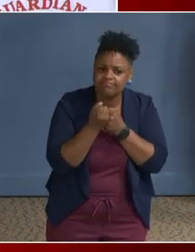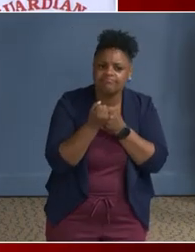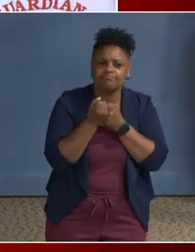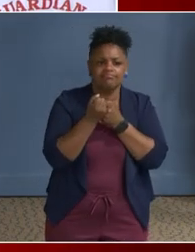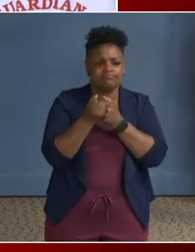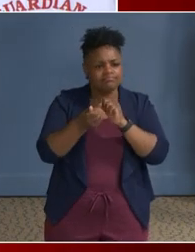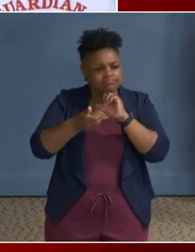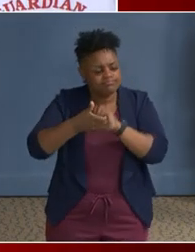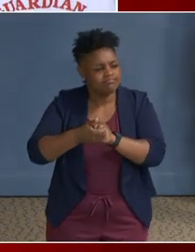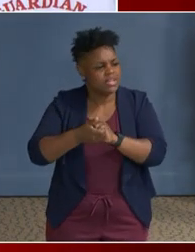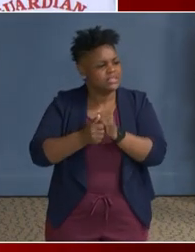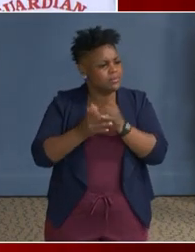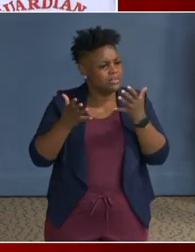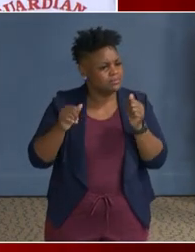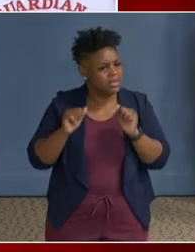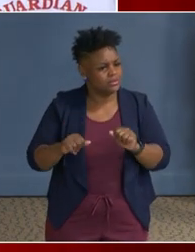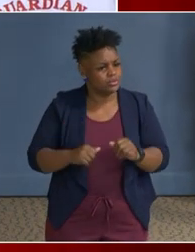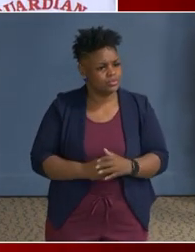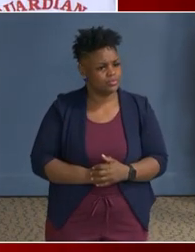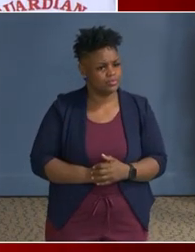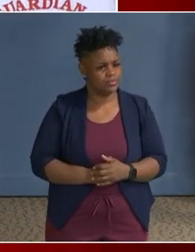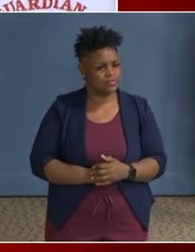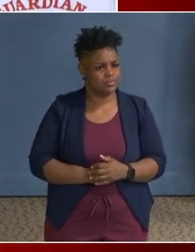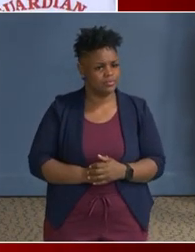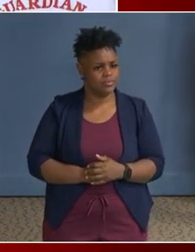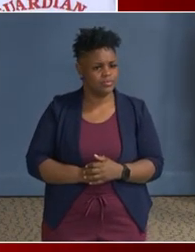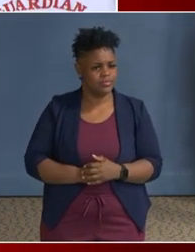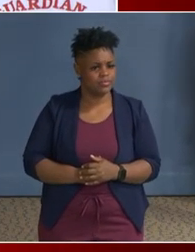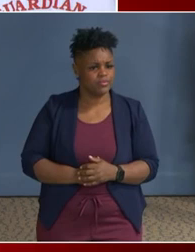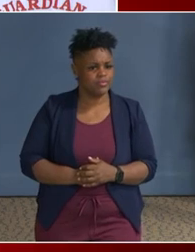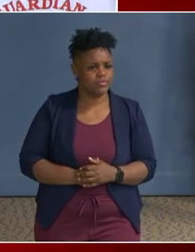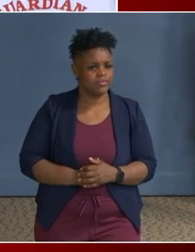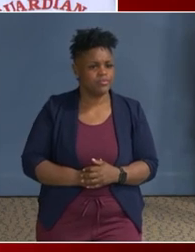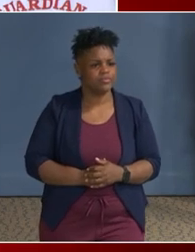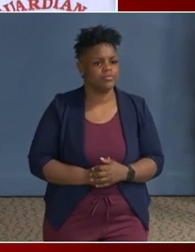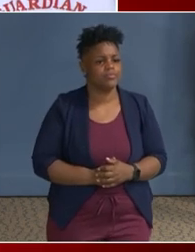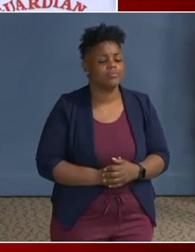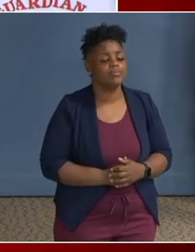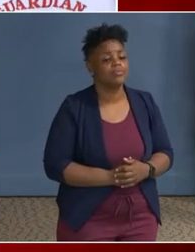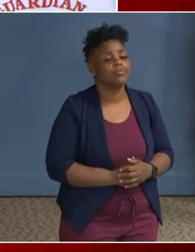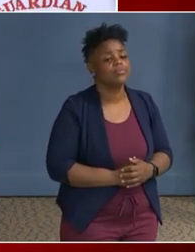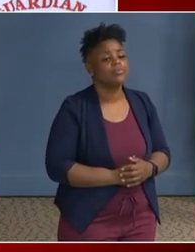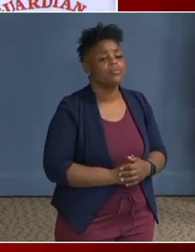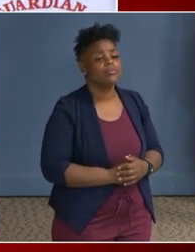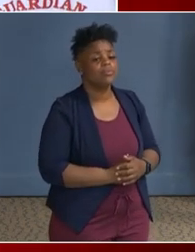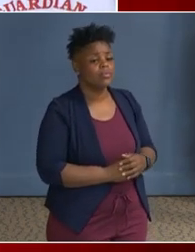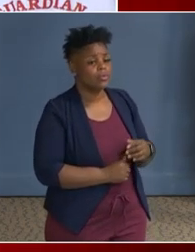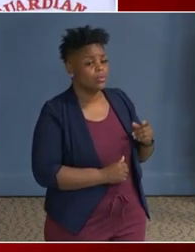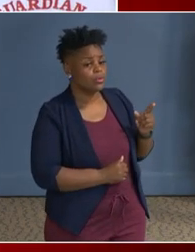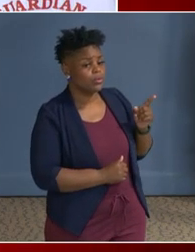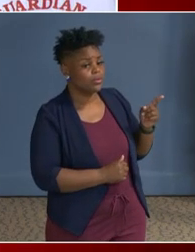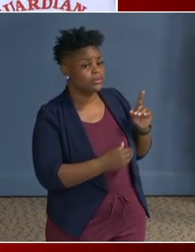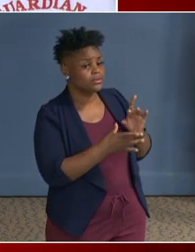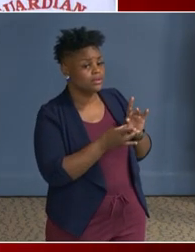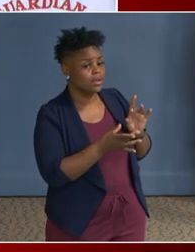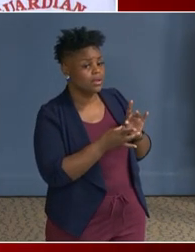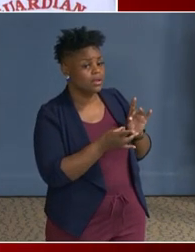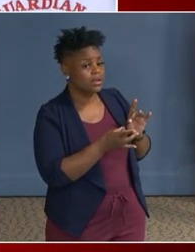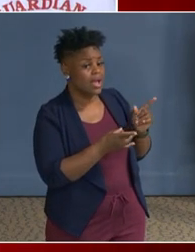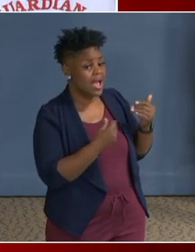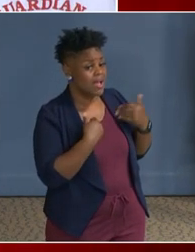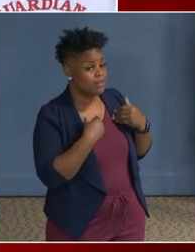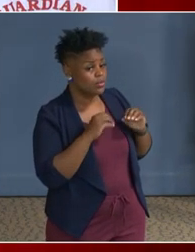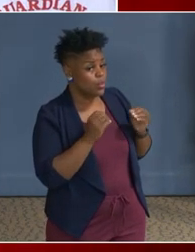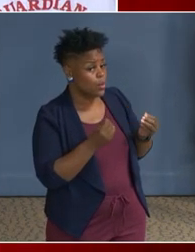Yes. Mayor Bowser, you made the point that that there's no magic solution